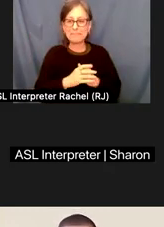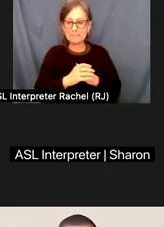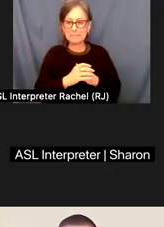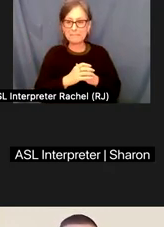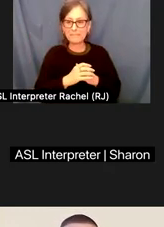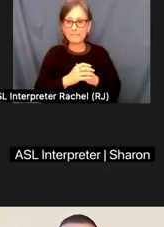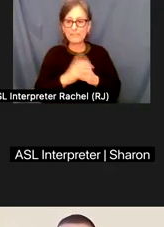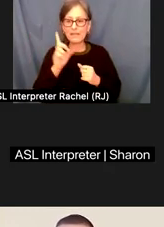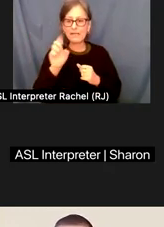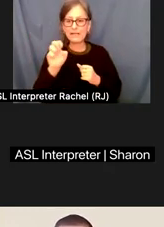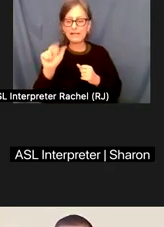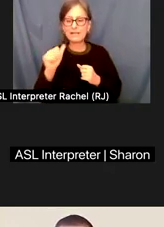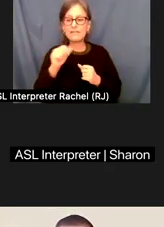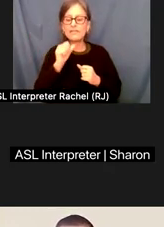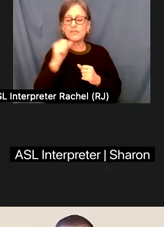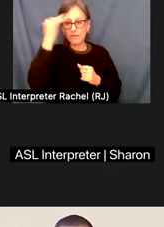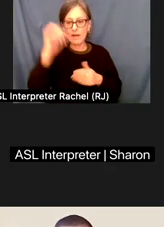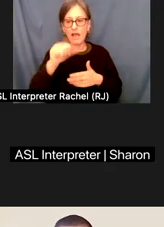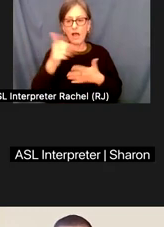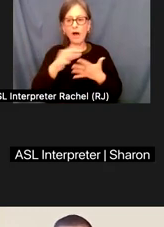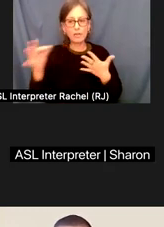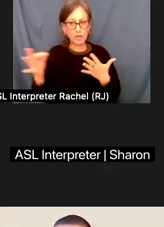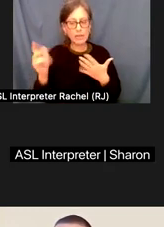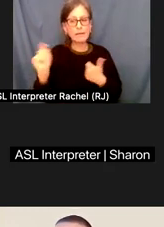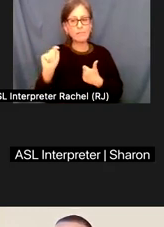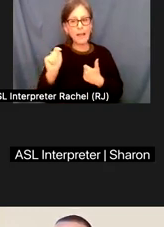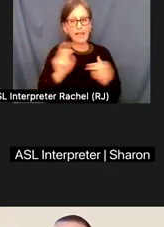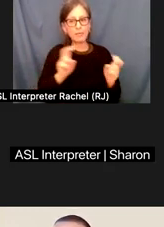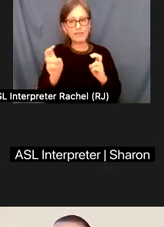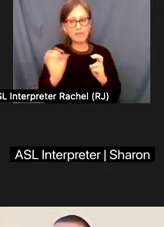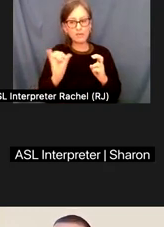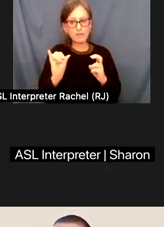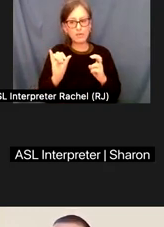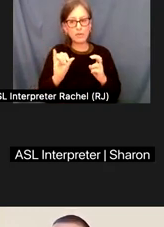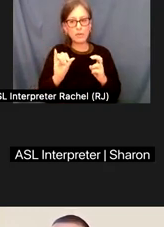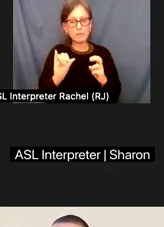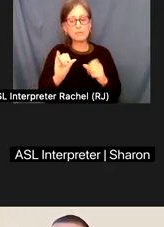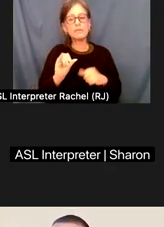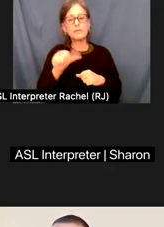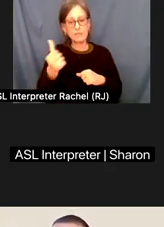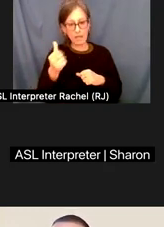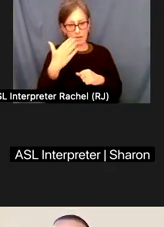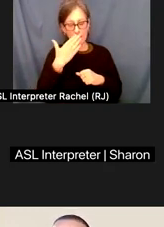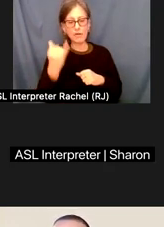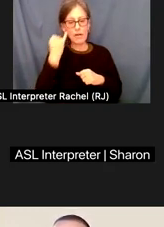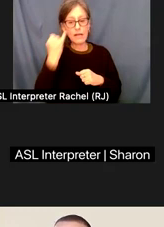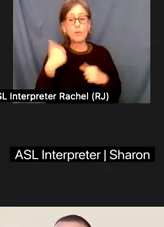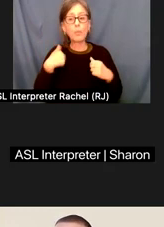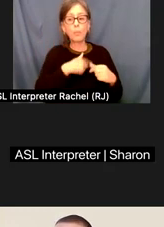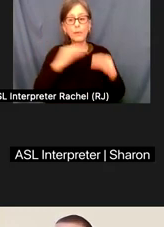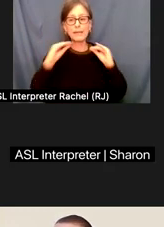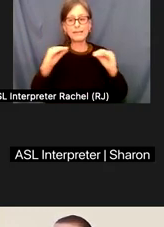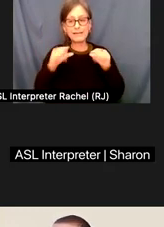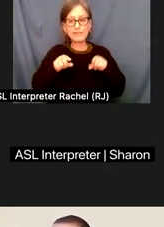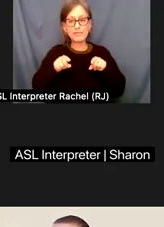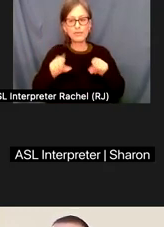Don't forget your alternative potty issues. That's also another good one. And we teach that during CERT